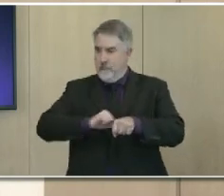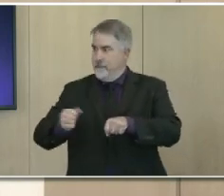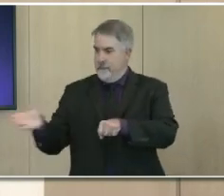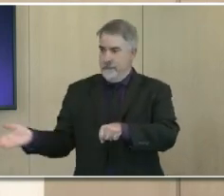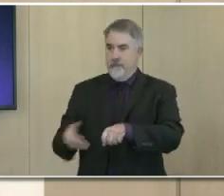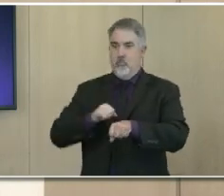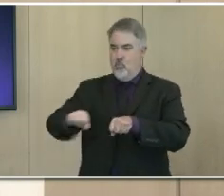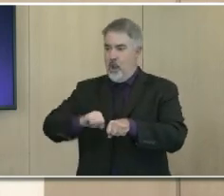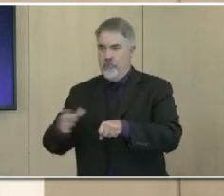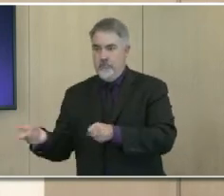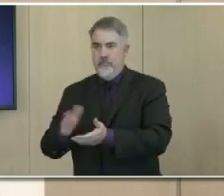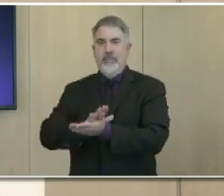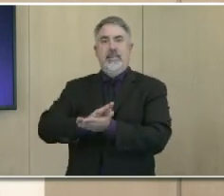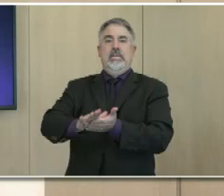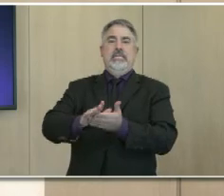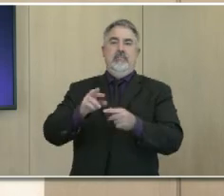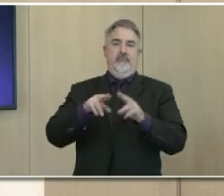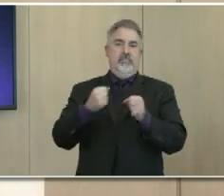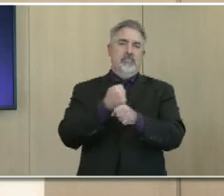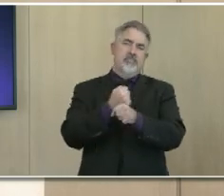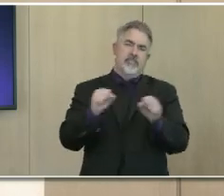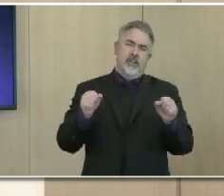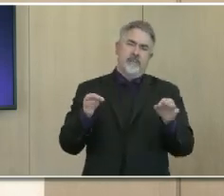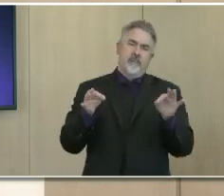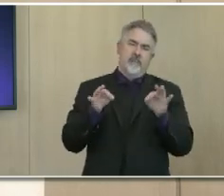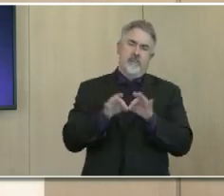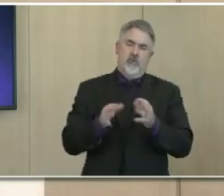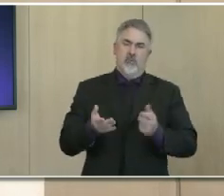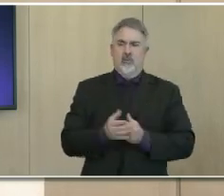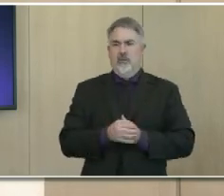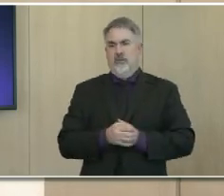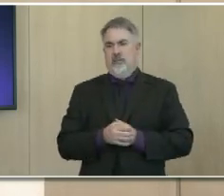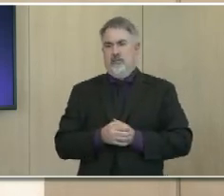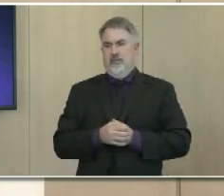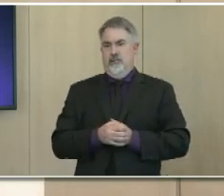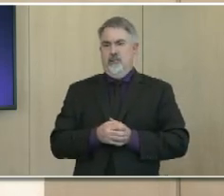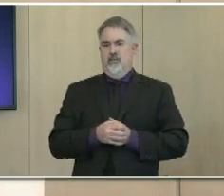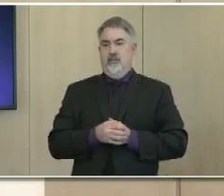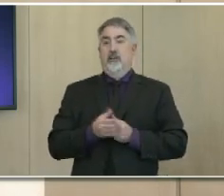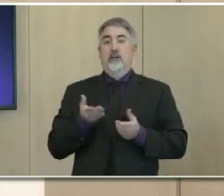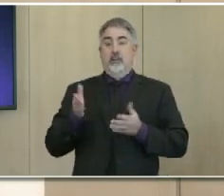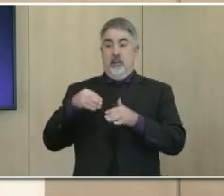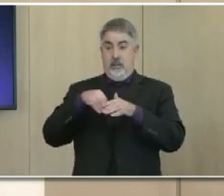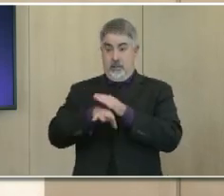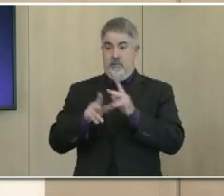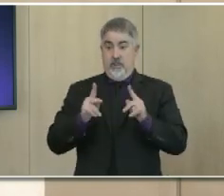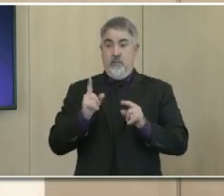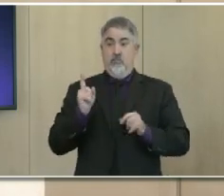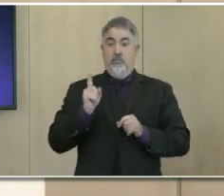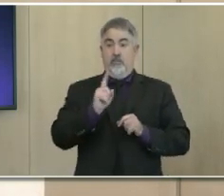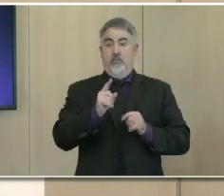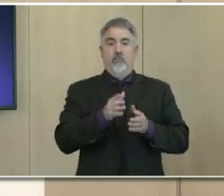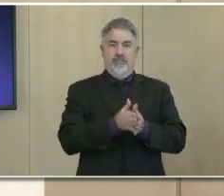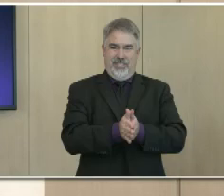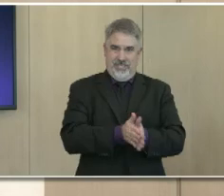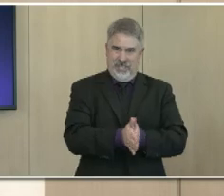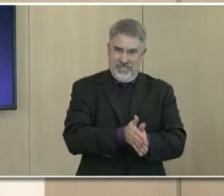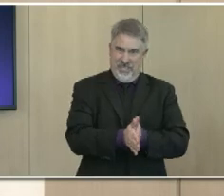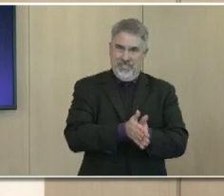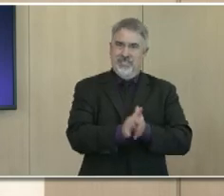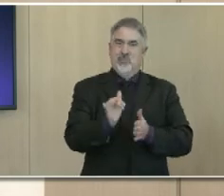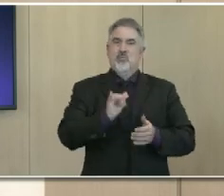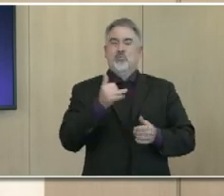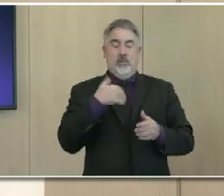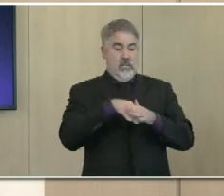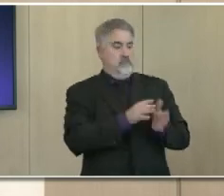freshly disinfected. Offered them sanitizer as they went in and sanitizer as they left. That's just one example of what so